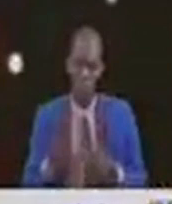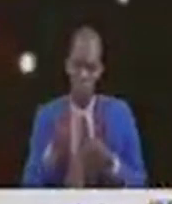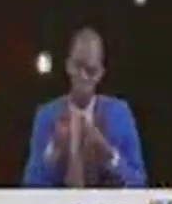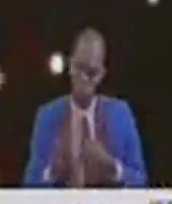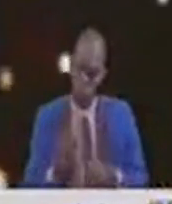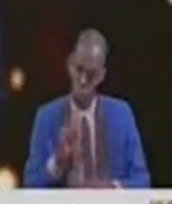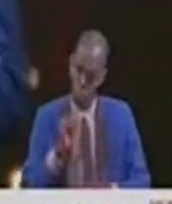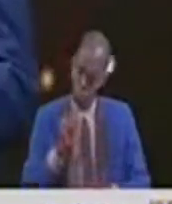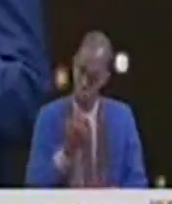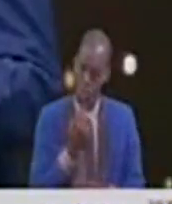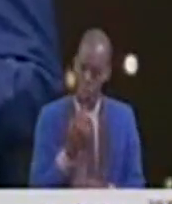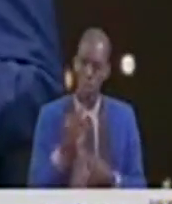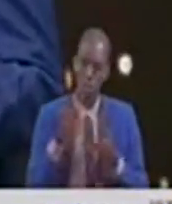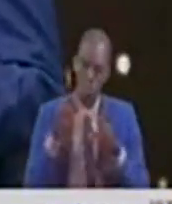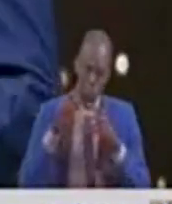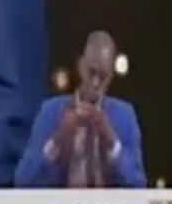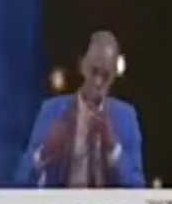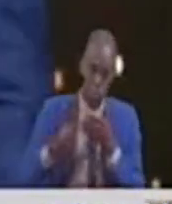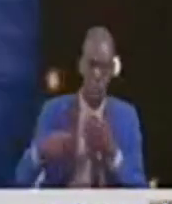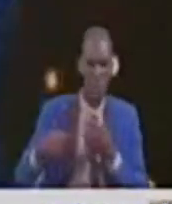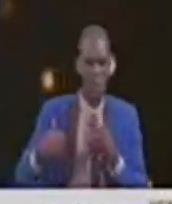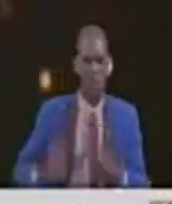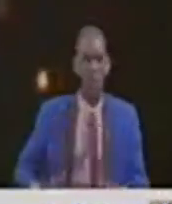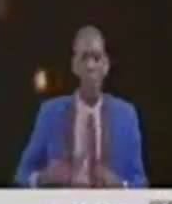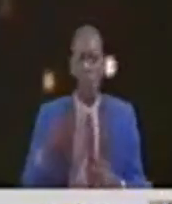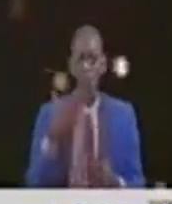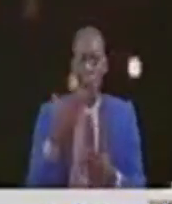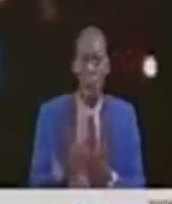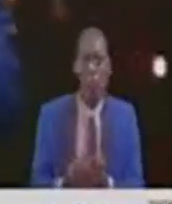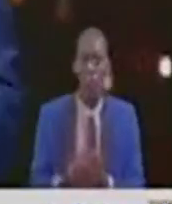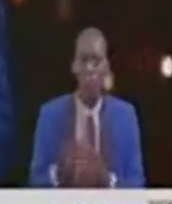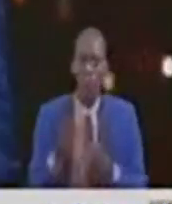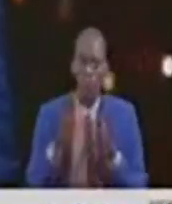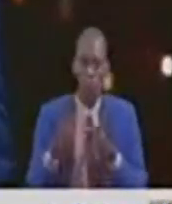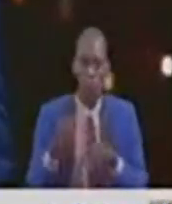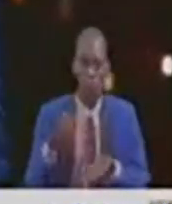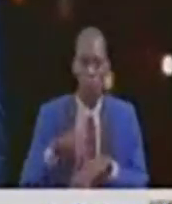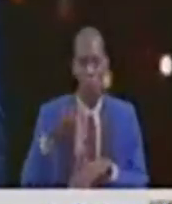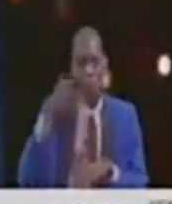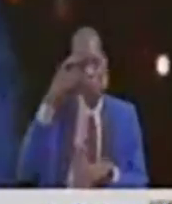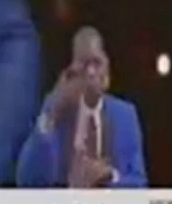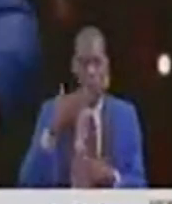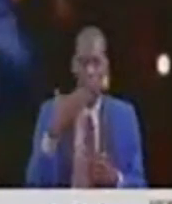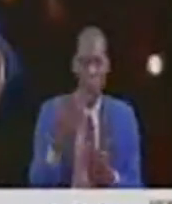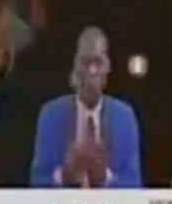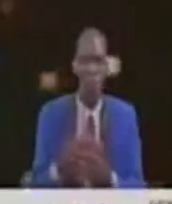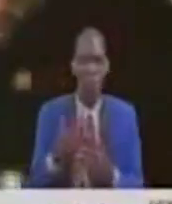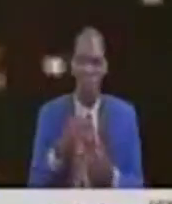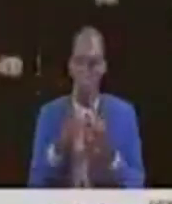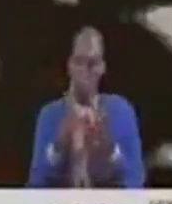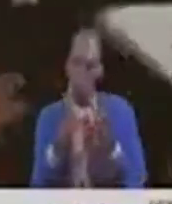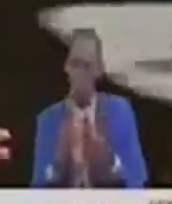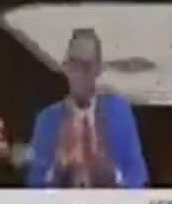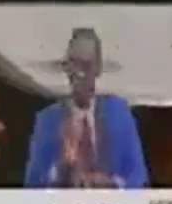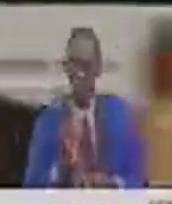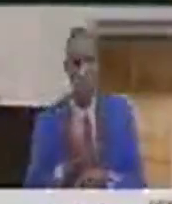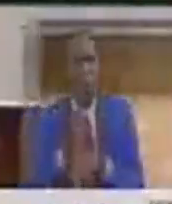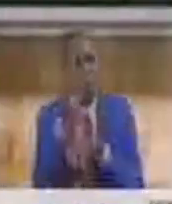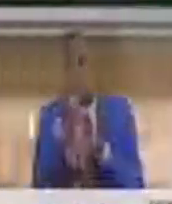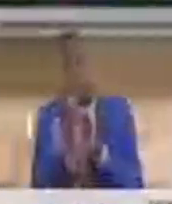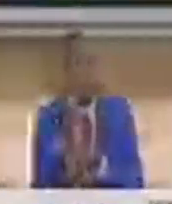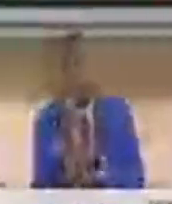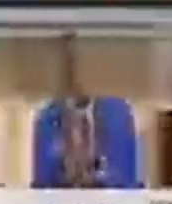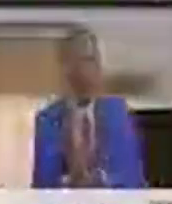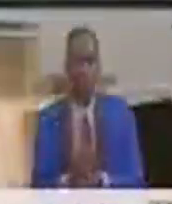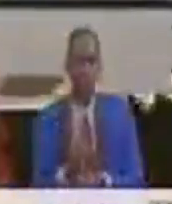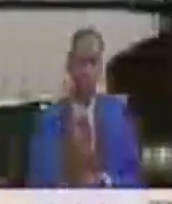hearts diligently. Look at our minds diligently. Examine our habits diligently. Examine